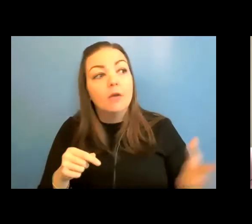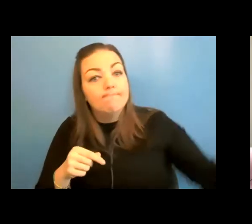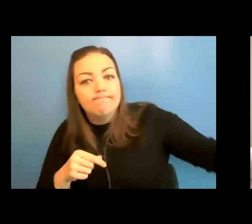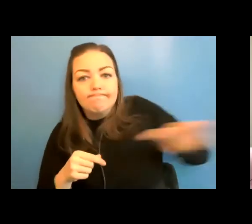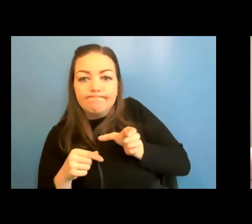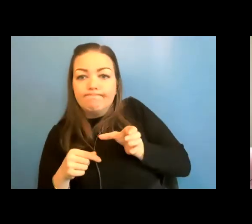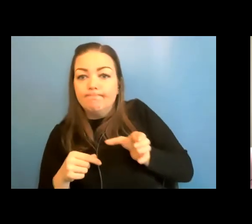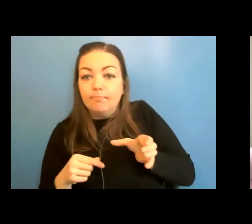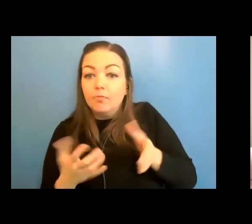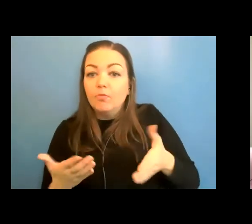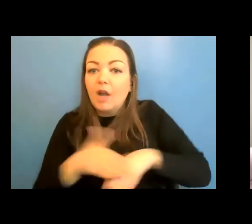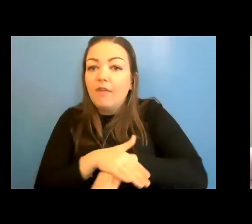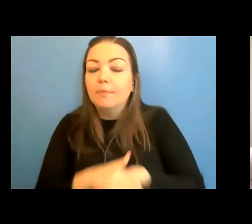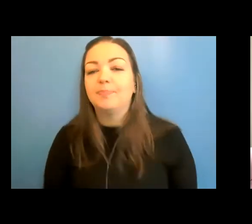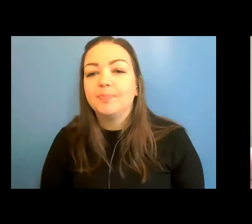One of the